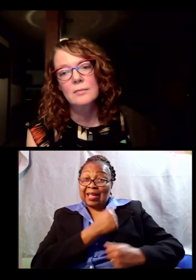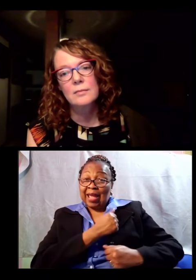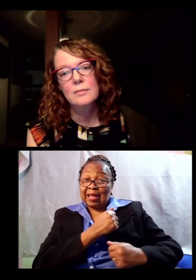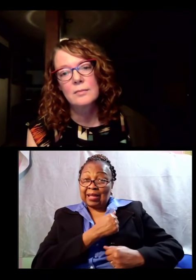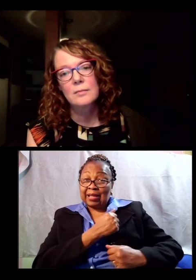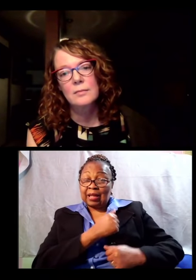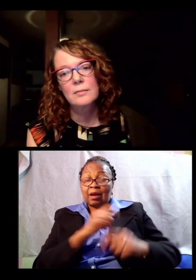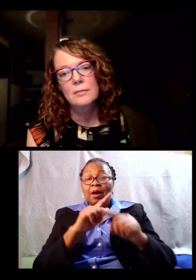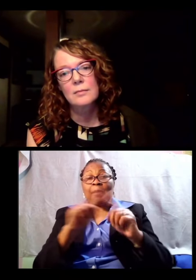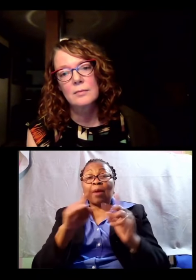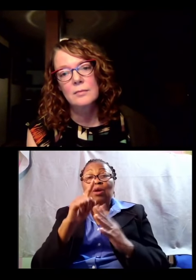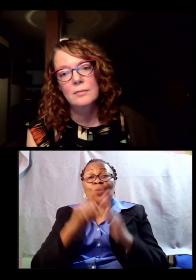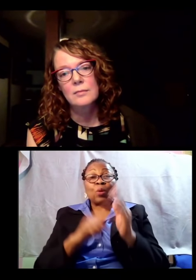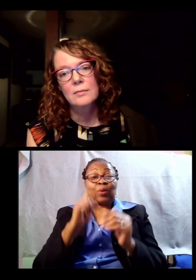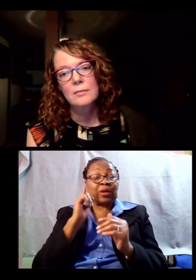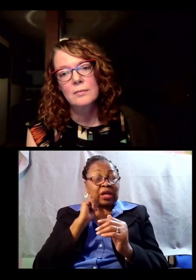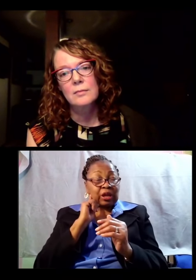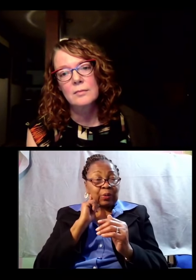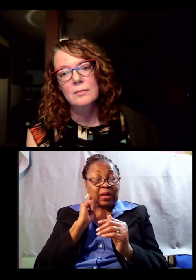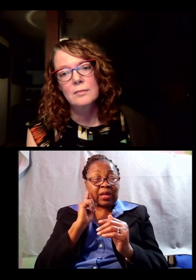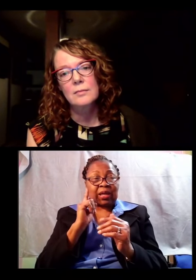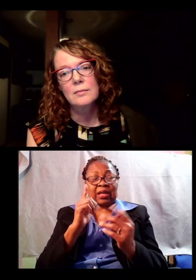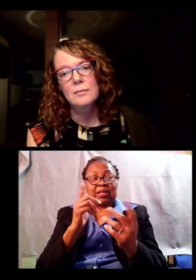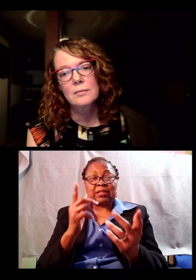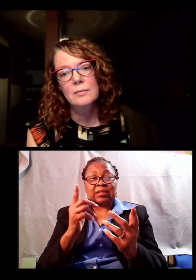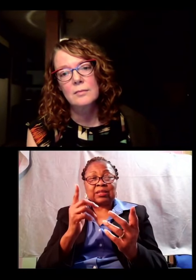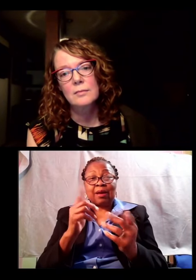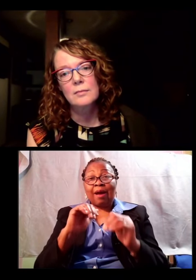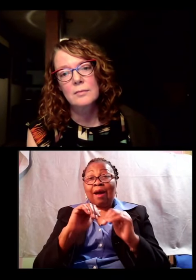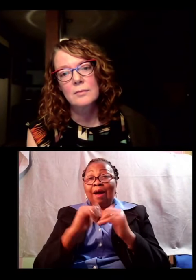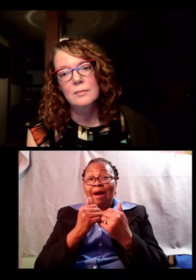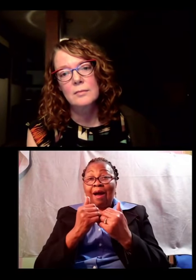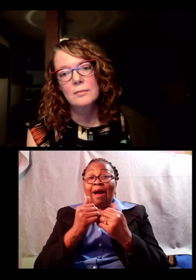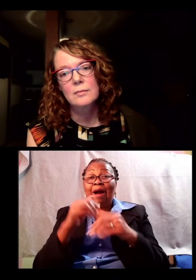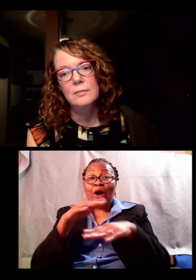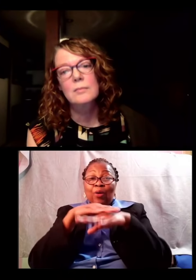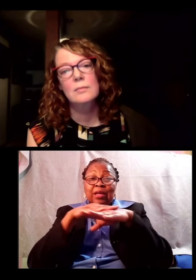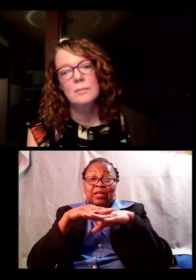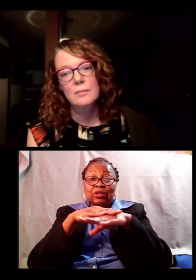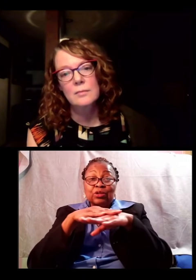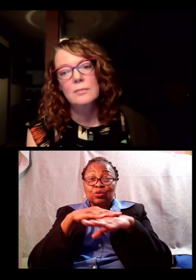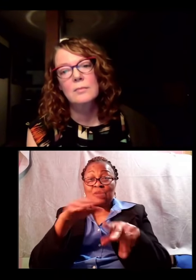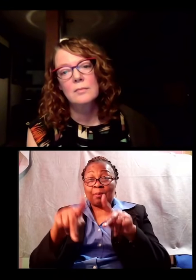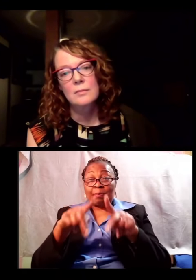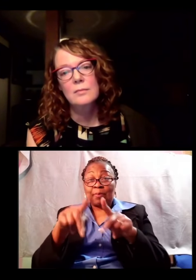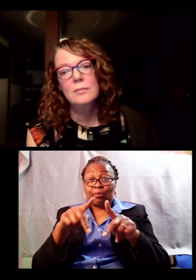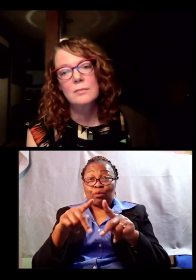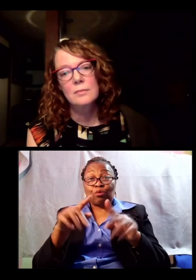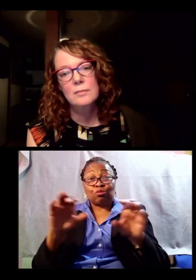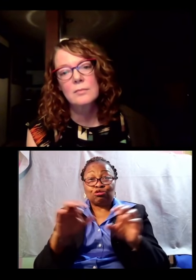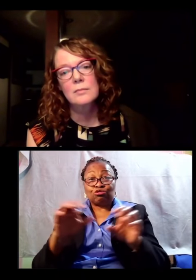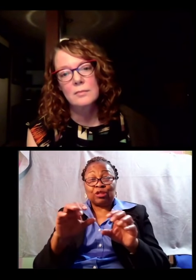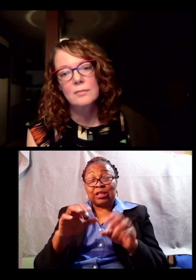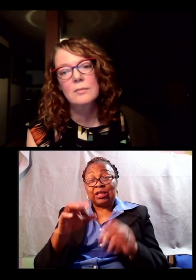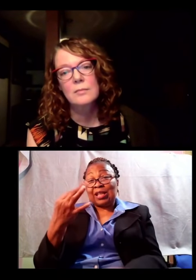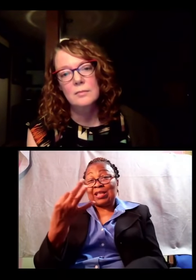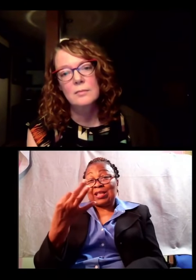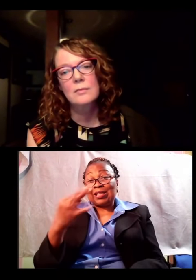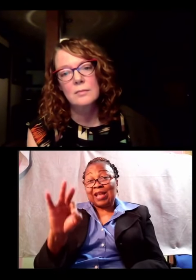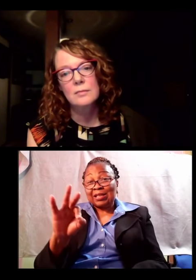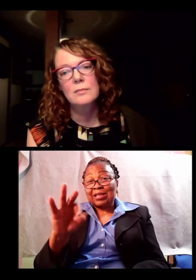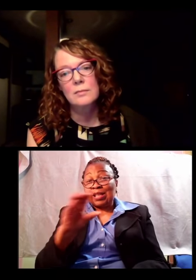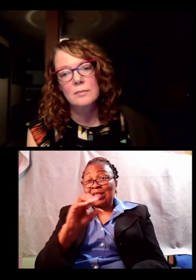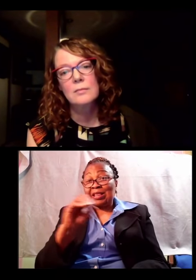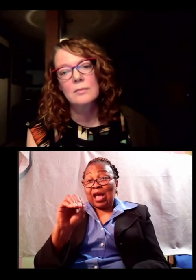we're hearing about is how Indigenous people were treated in the 19th and 20th